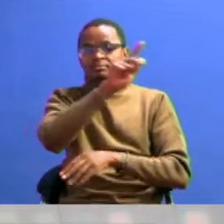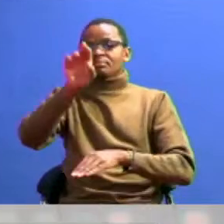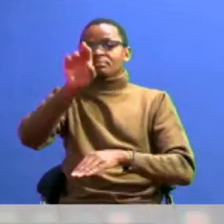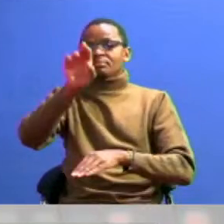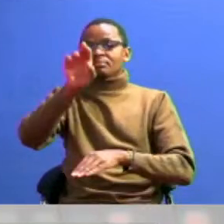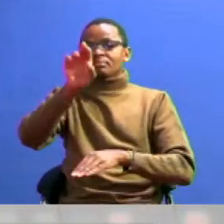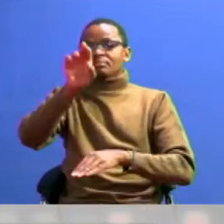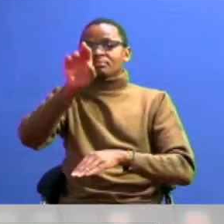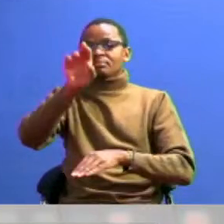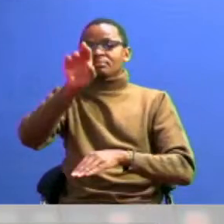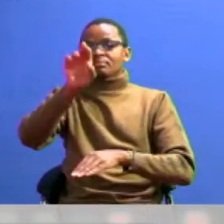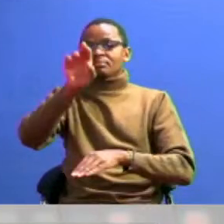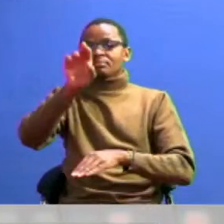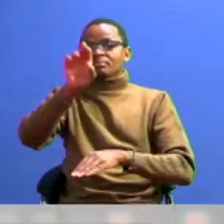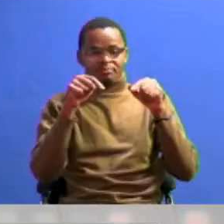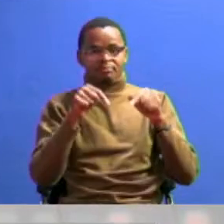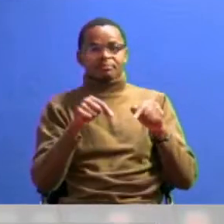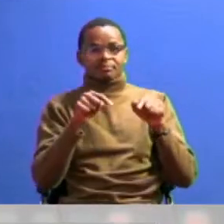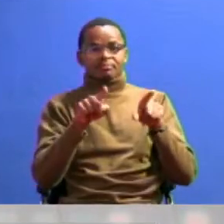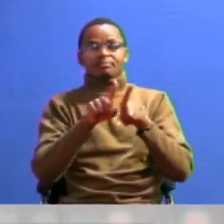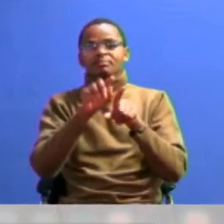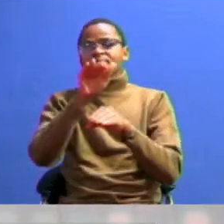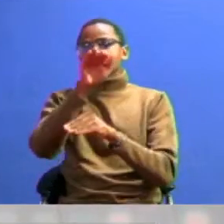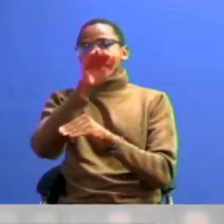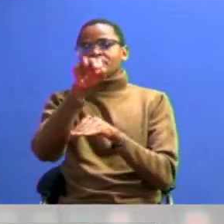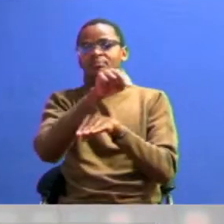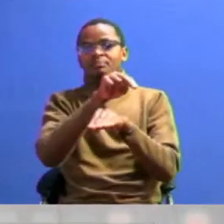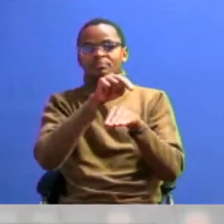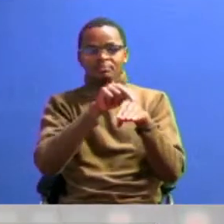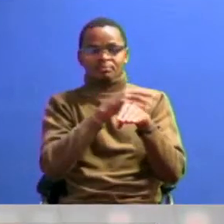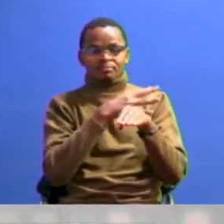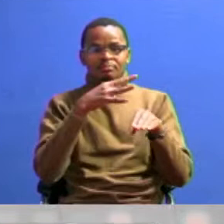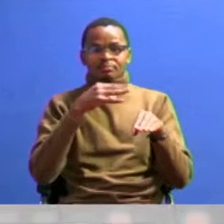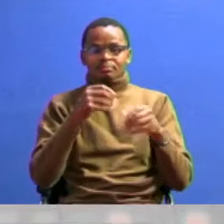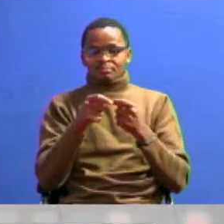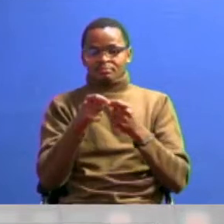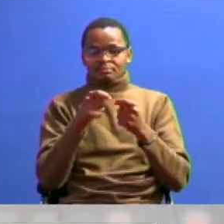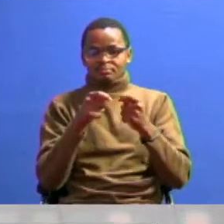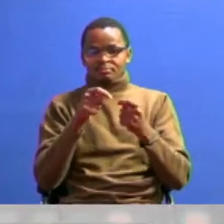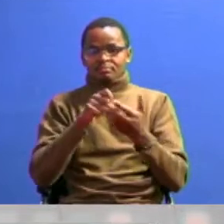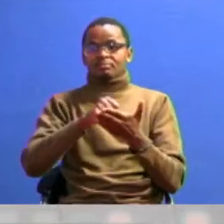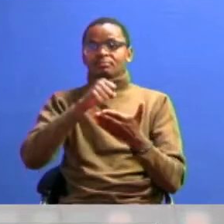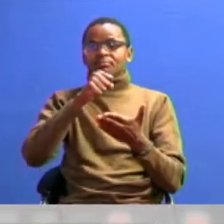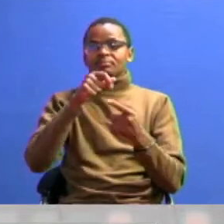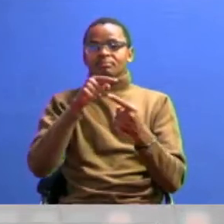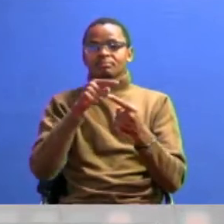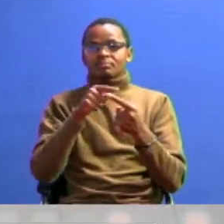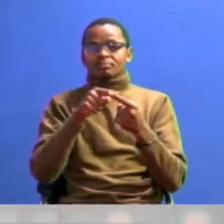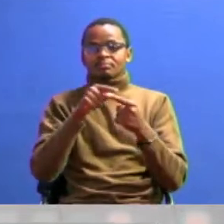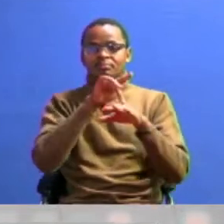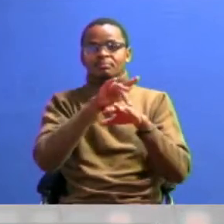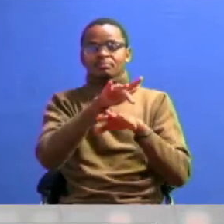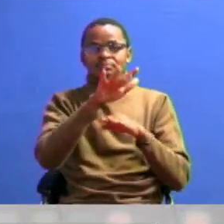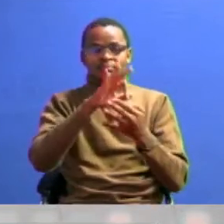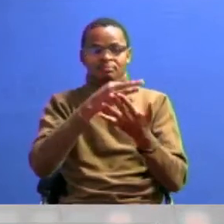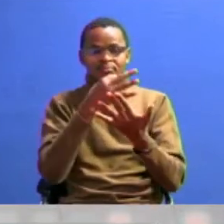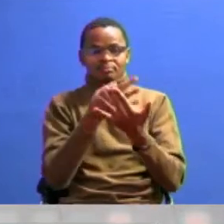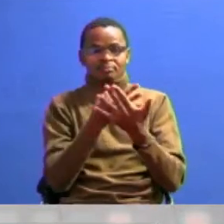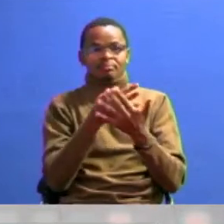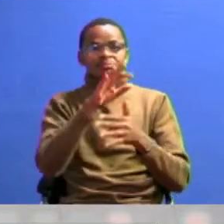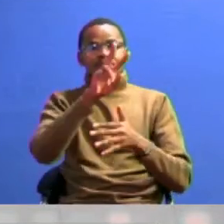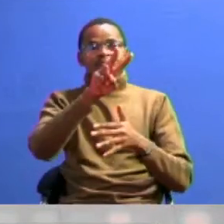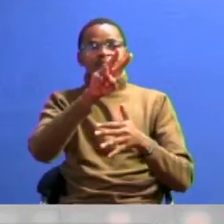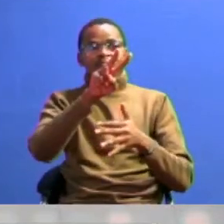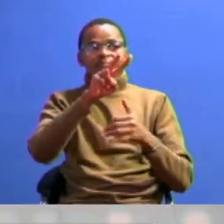Anwar, stated session today asking the National Treasury and the Controller of Budgets to release the funds to all